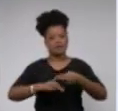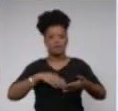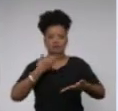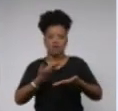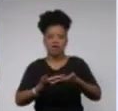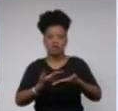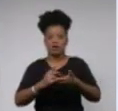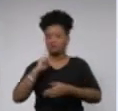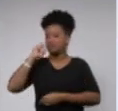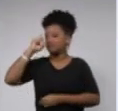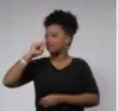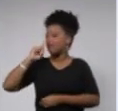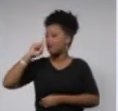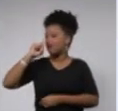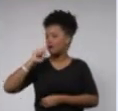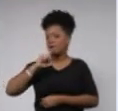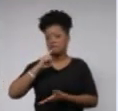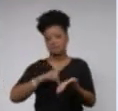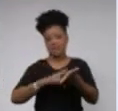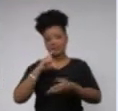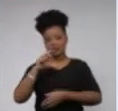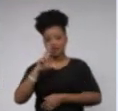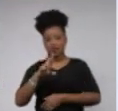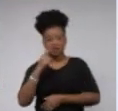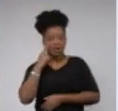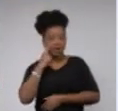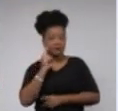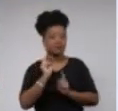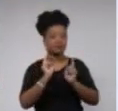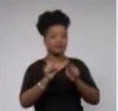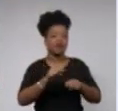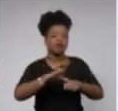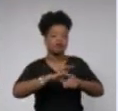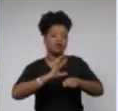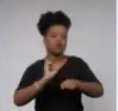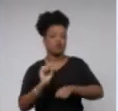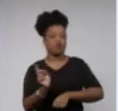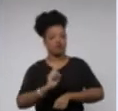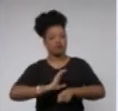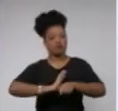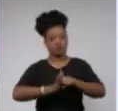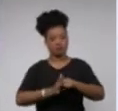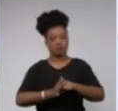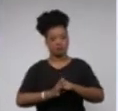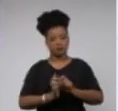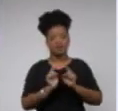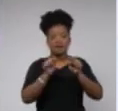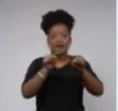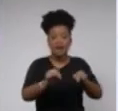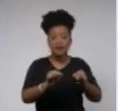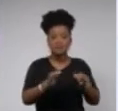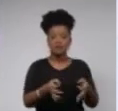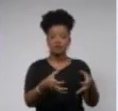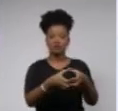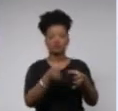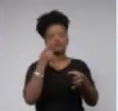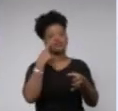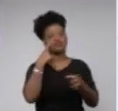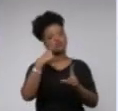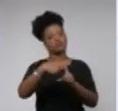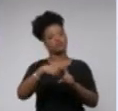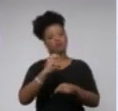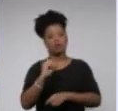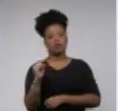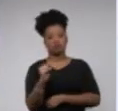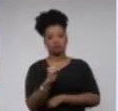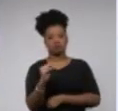49.5% respectively. 20 of the 40 patients, that is a 50%, were asymptomatic at the moment of the